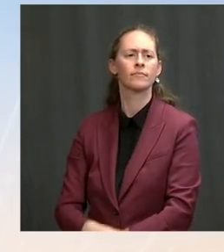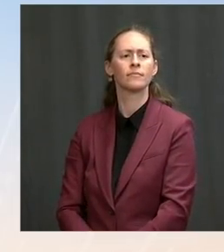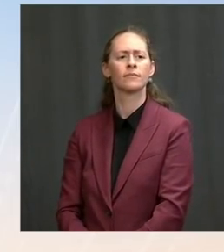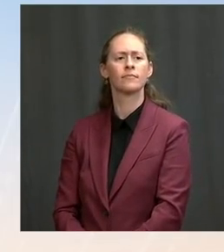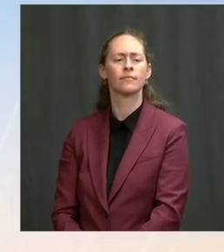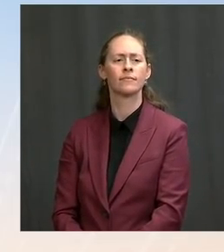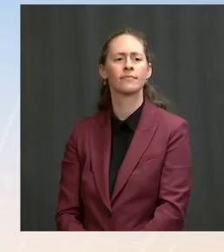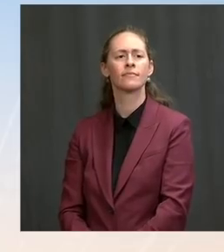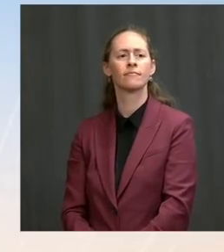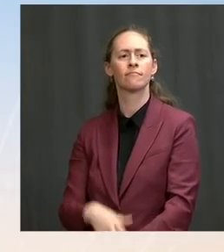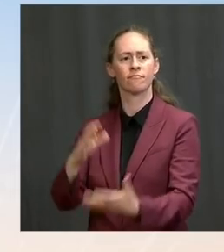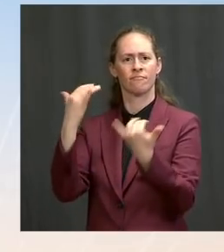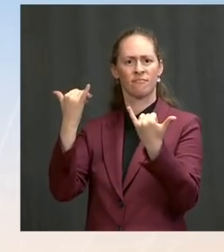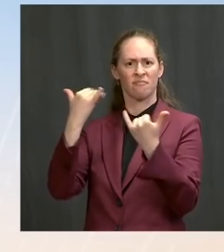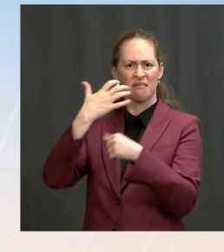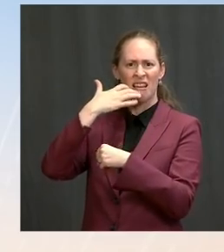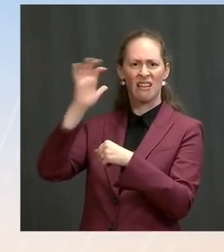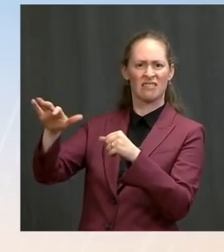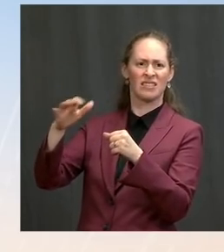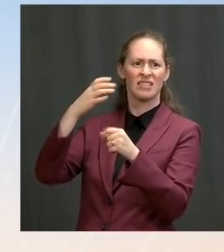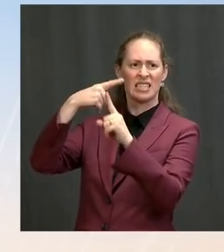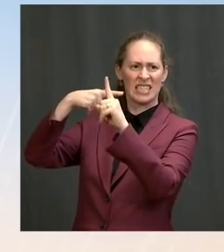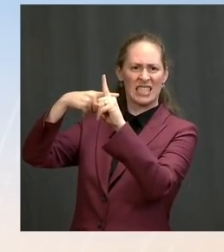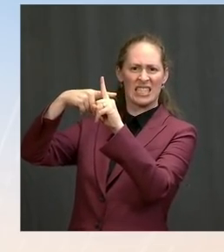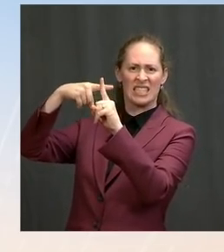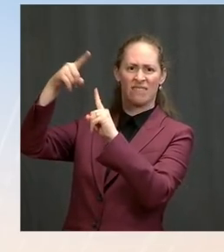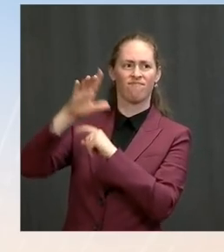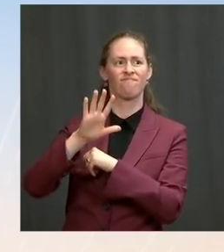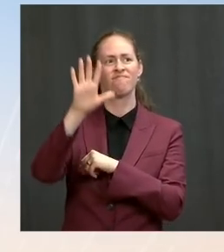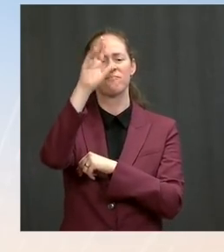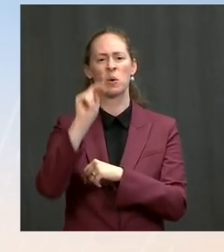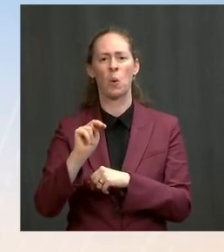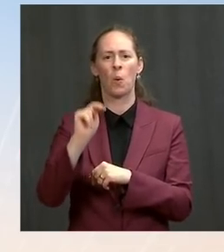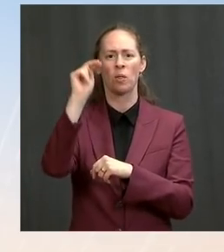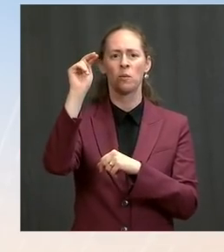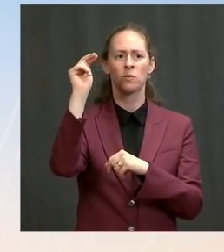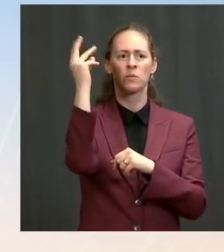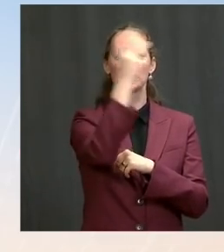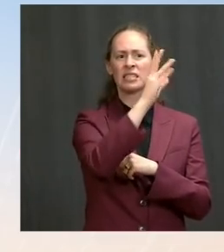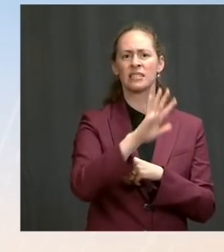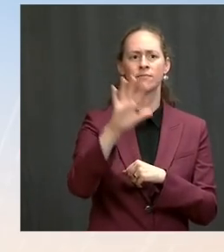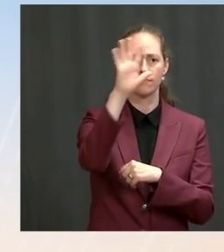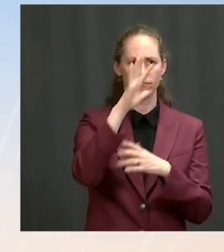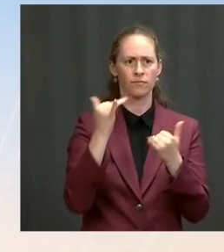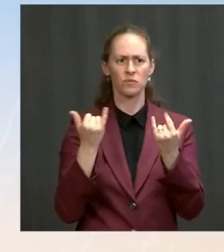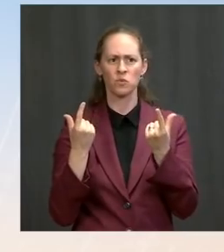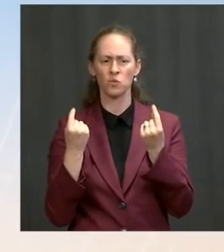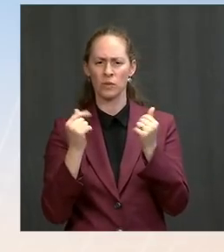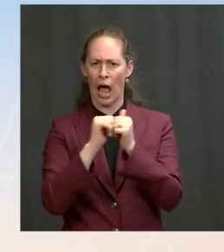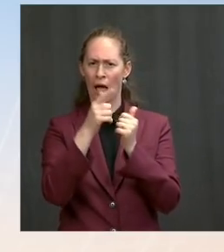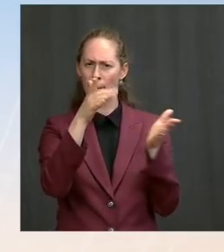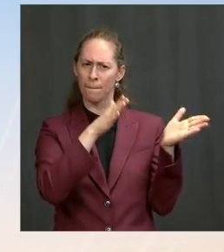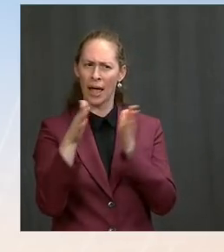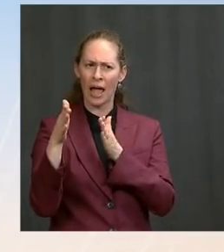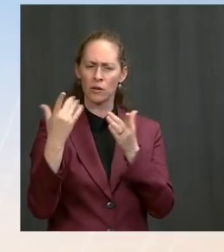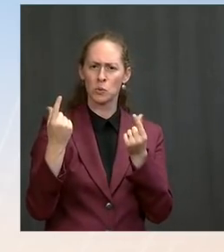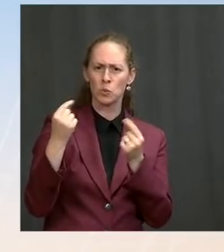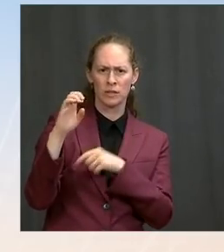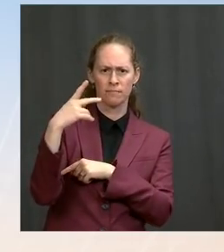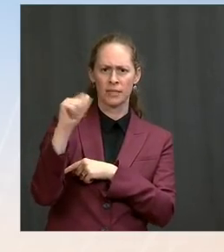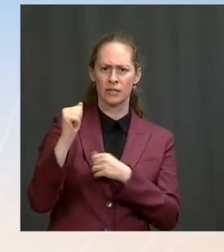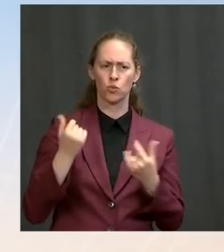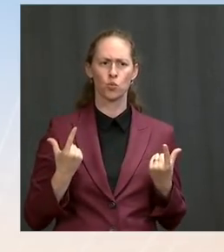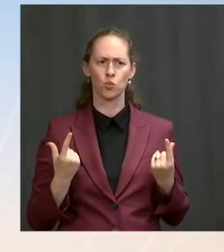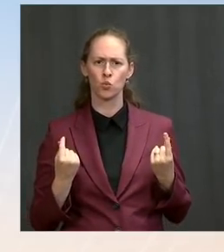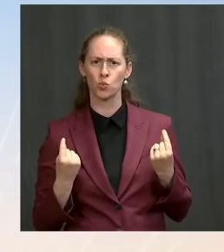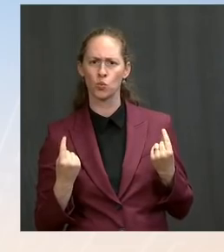heat wave in the Pacific Northwest, can you talk about how that factors into your enforcement strategy at EPA and cracking down on